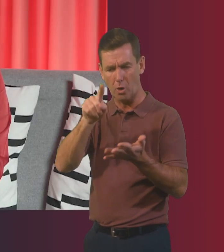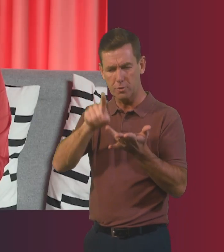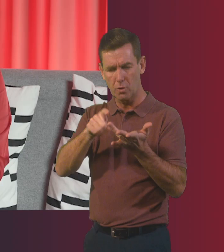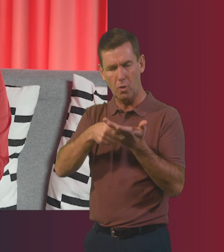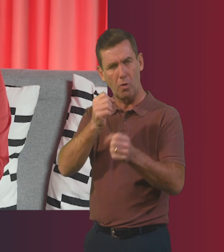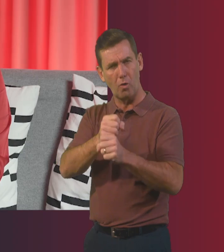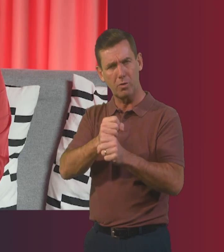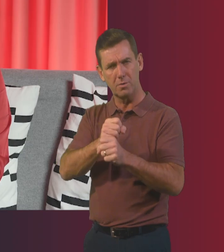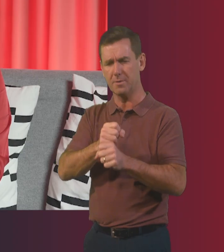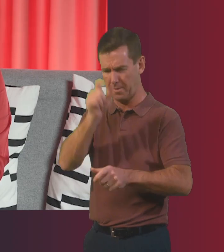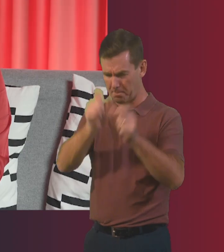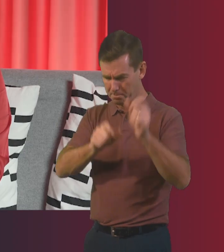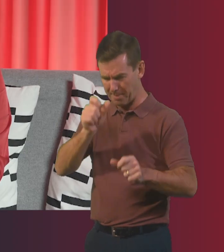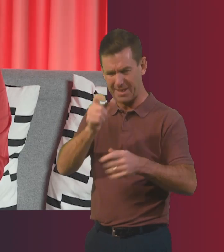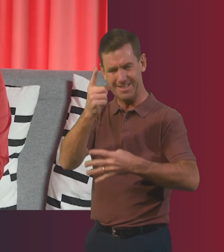with Disabilities, visit